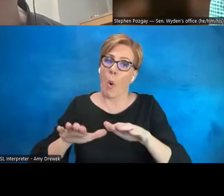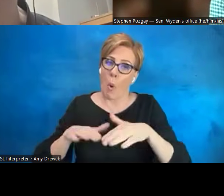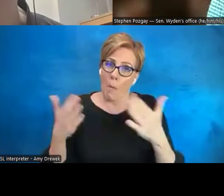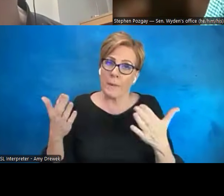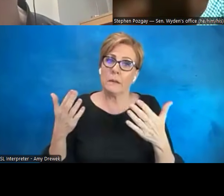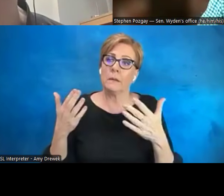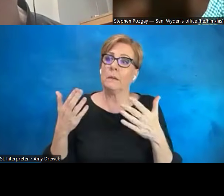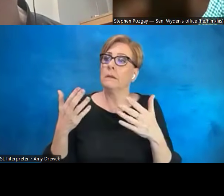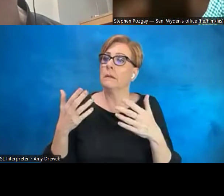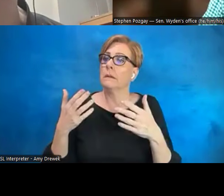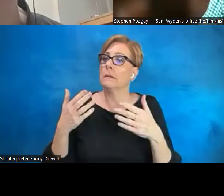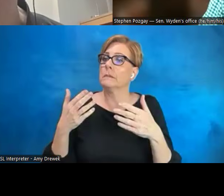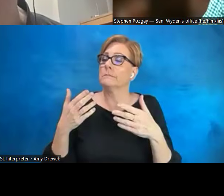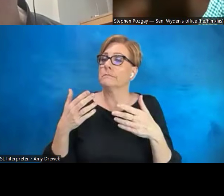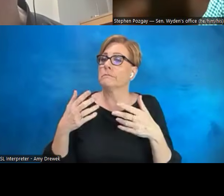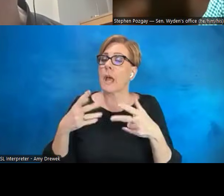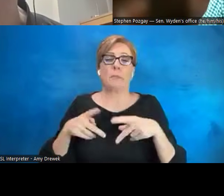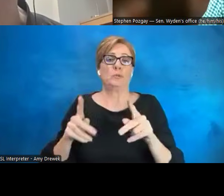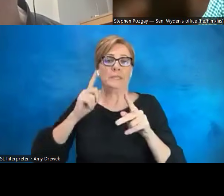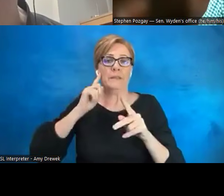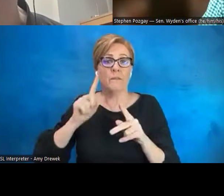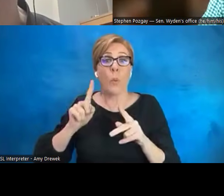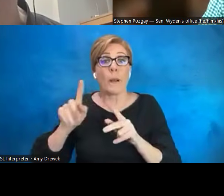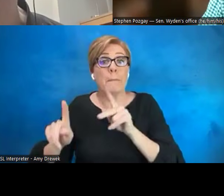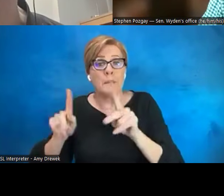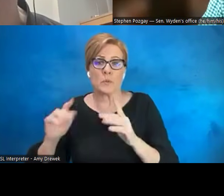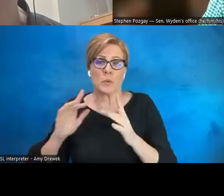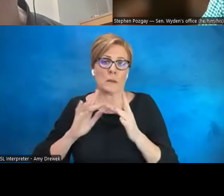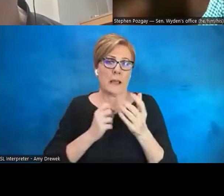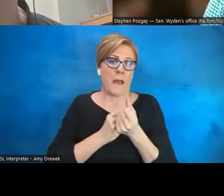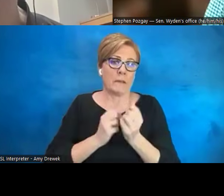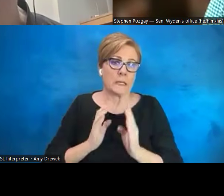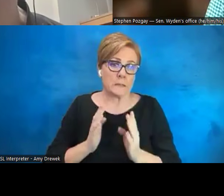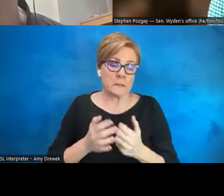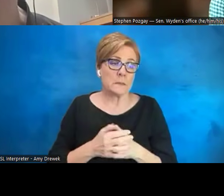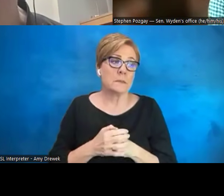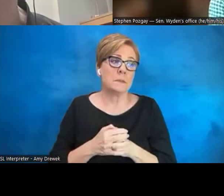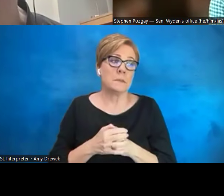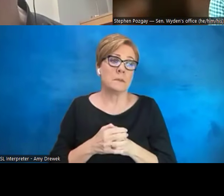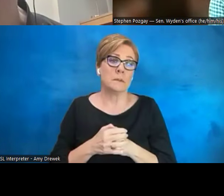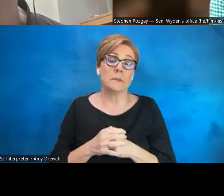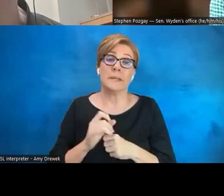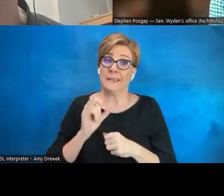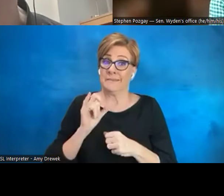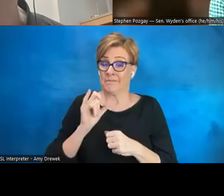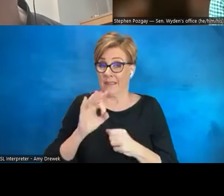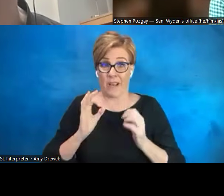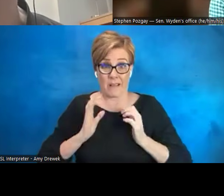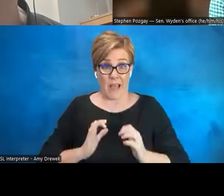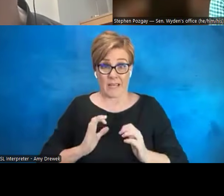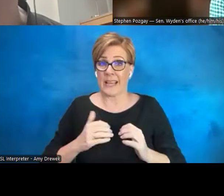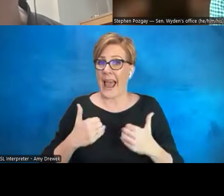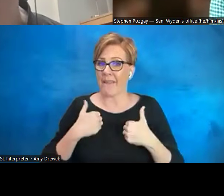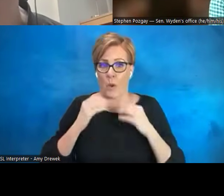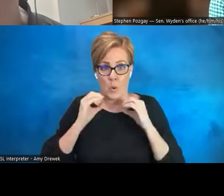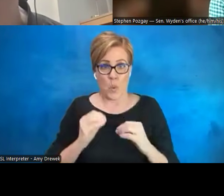So sometimes it comes up that particularly when clients are unhoused and or have